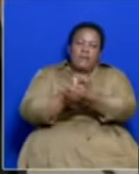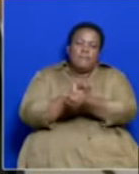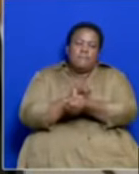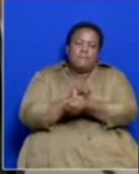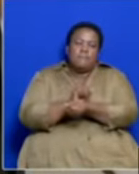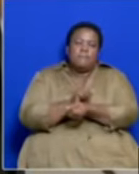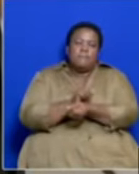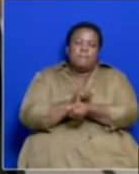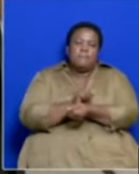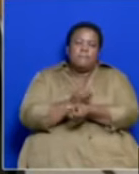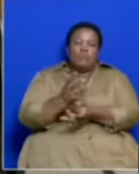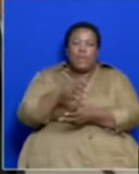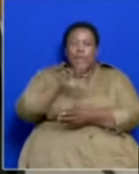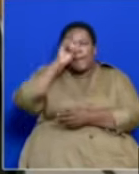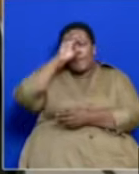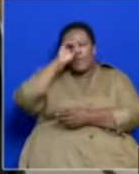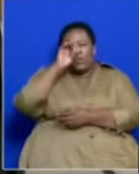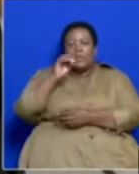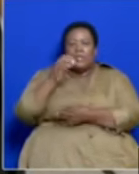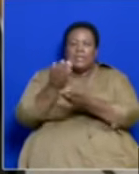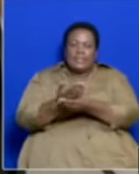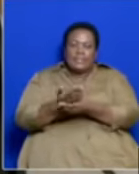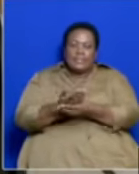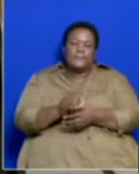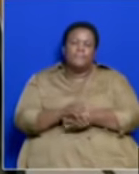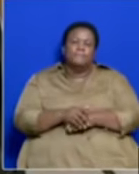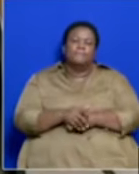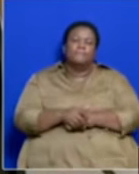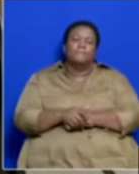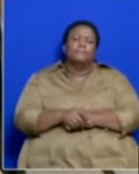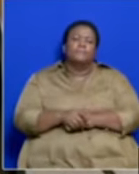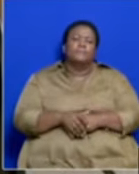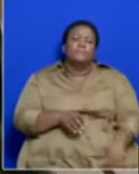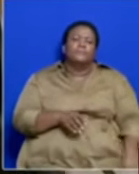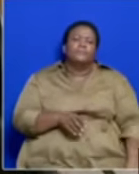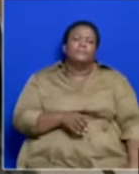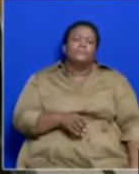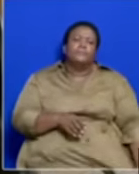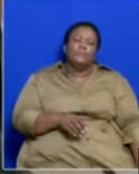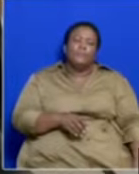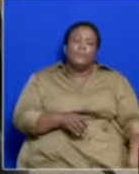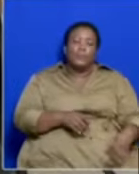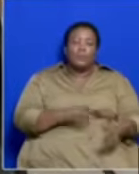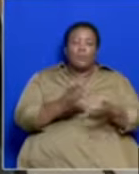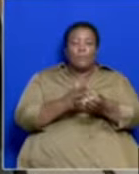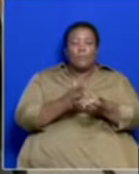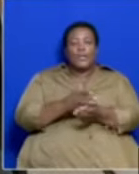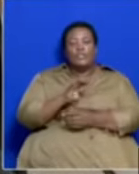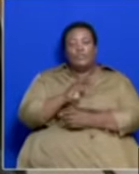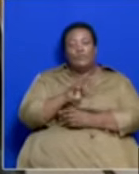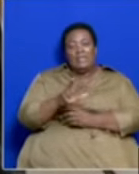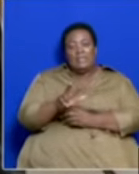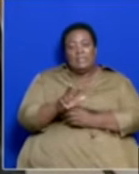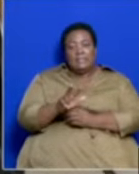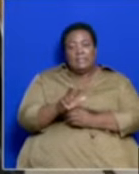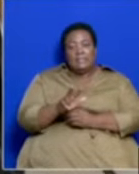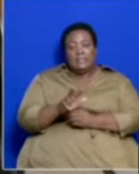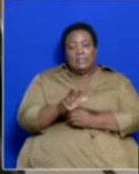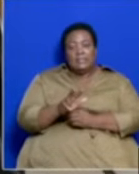Then if we go to page 48, then he gives his version of